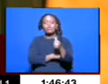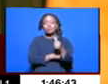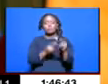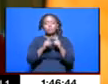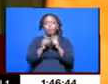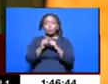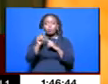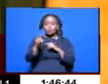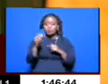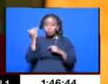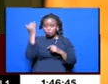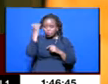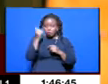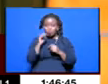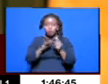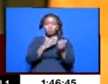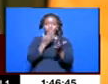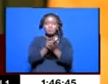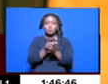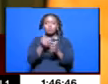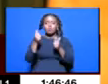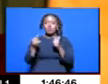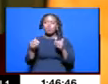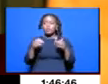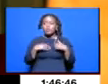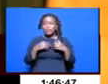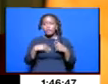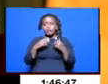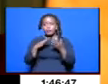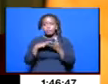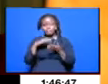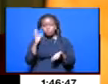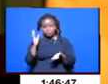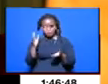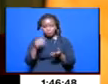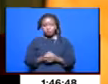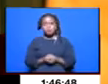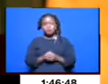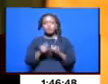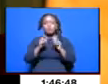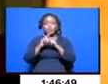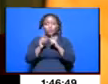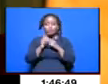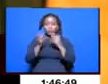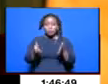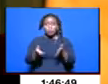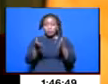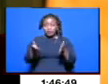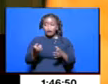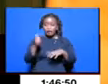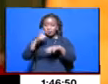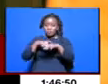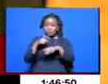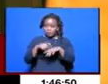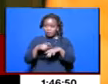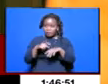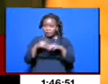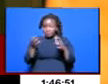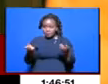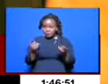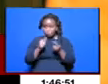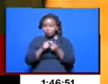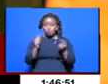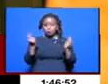Appeal had constructed a wall upon it, and that now it was our turn to paint that